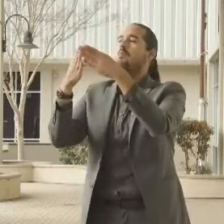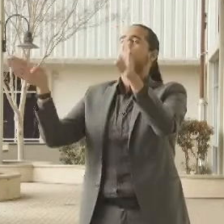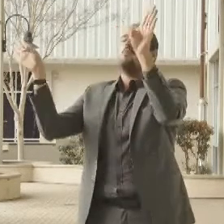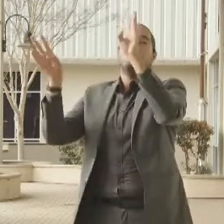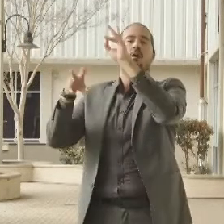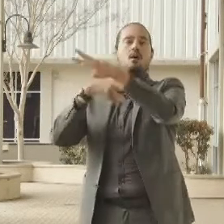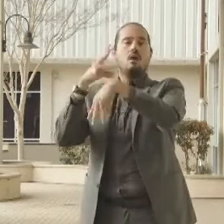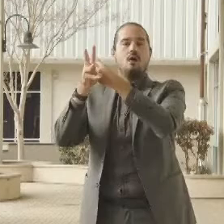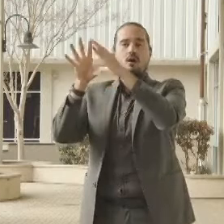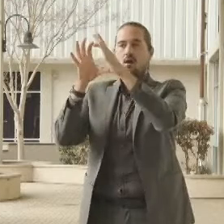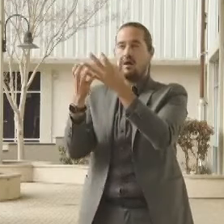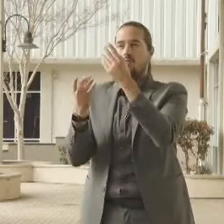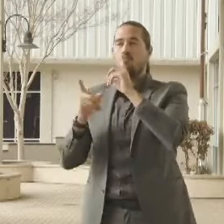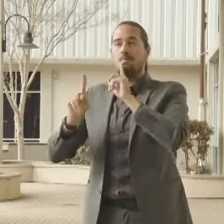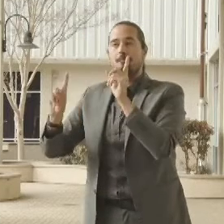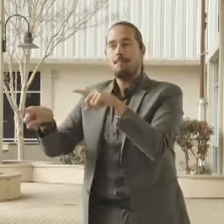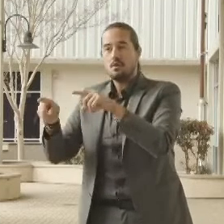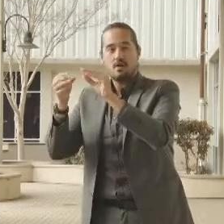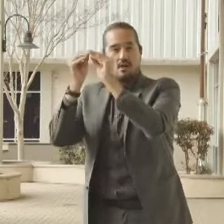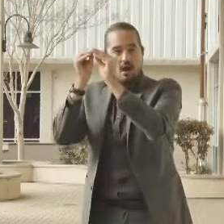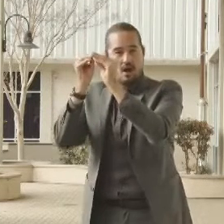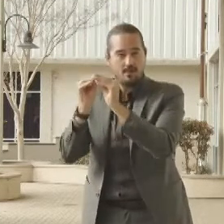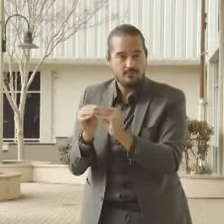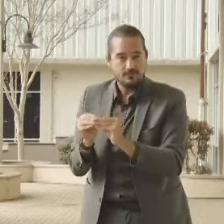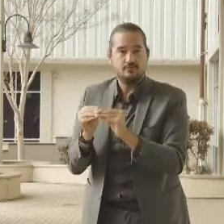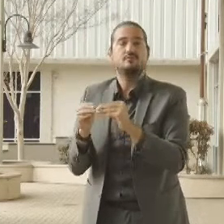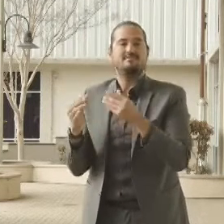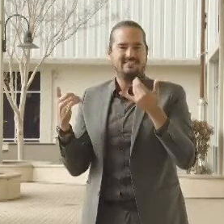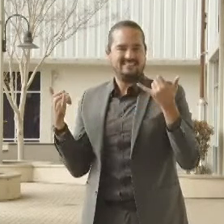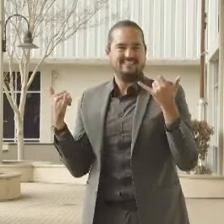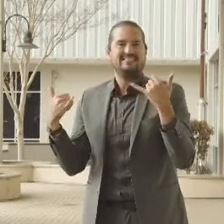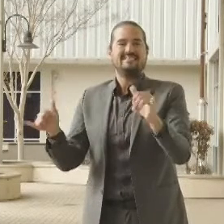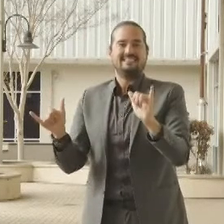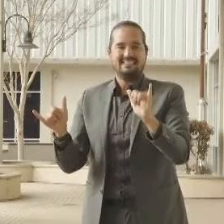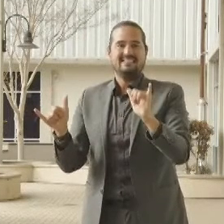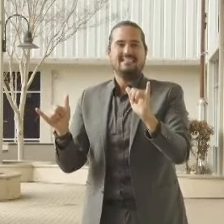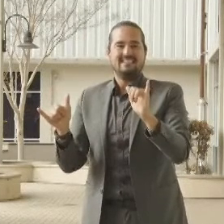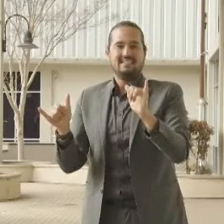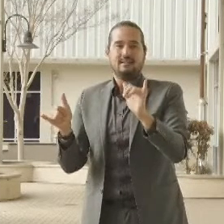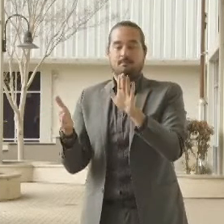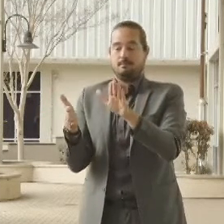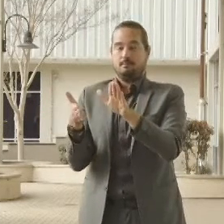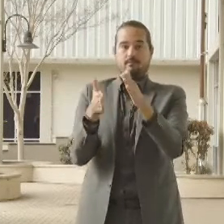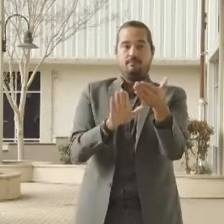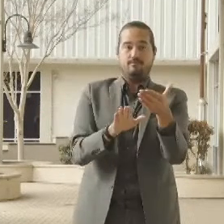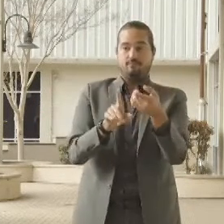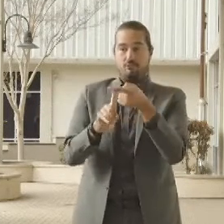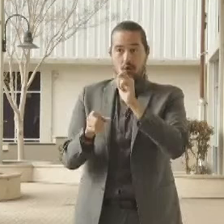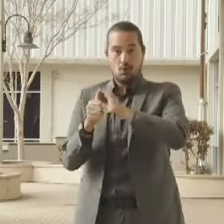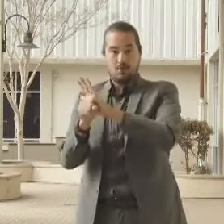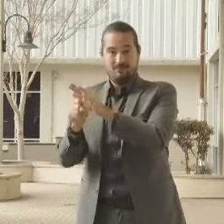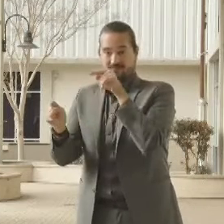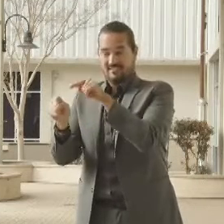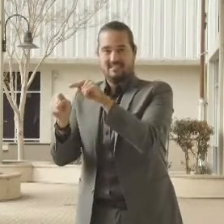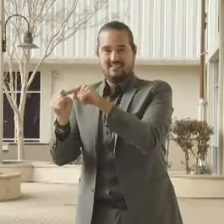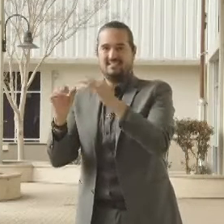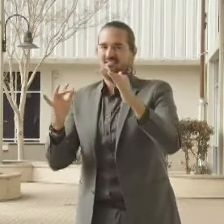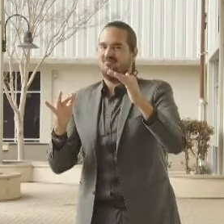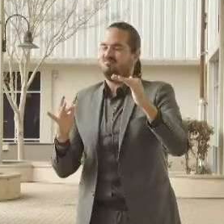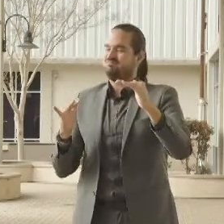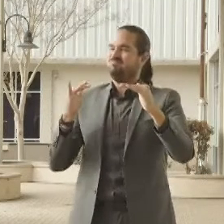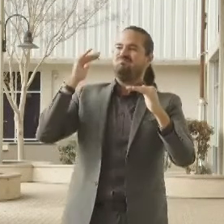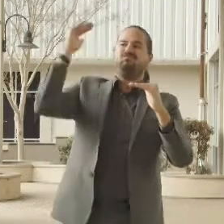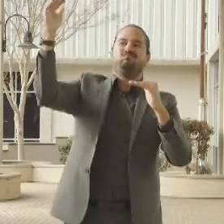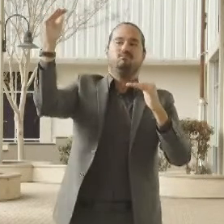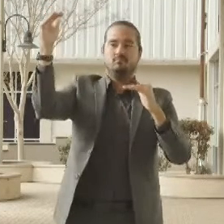where the mortality rates from COVID are still significantly higher than the flu. So if you look at